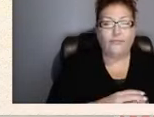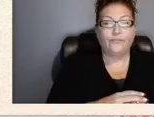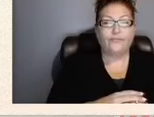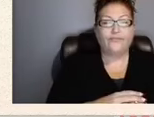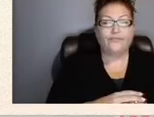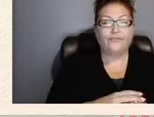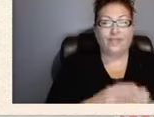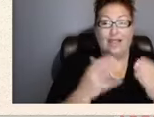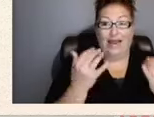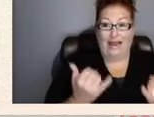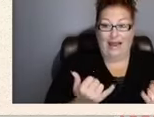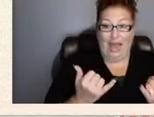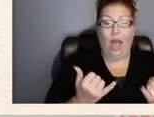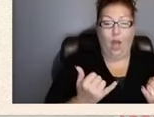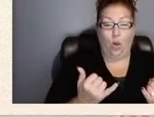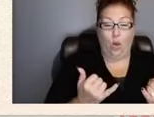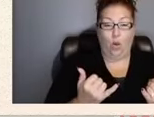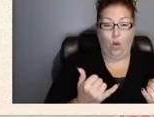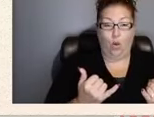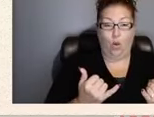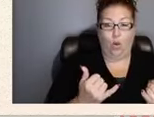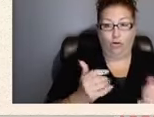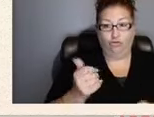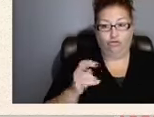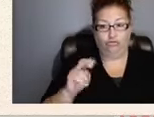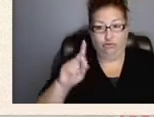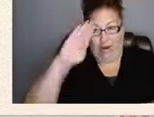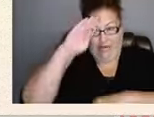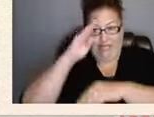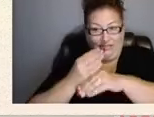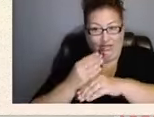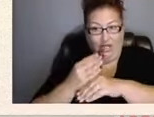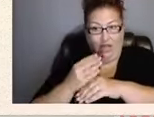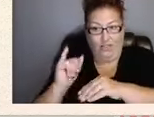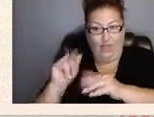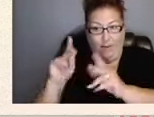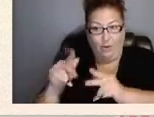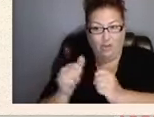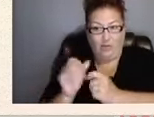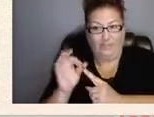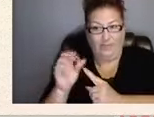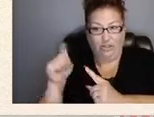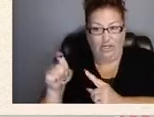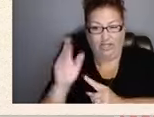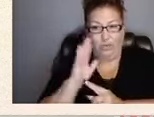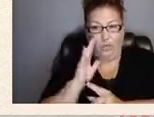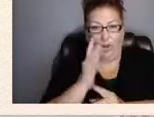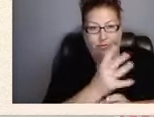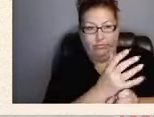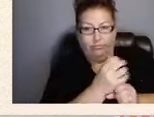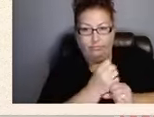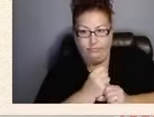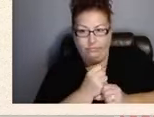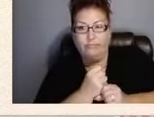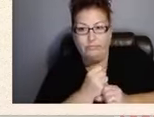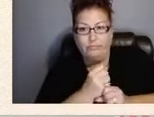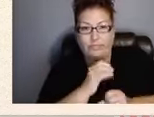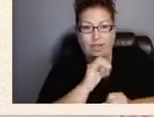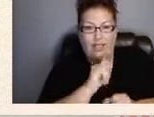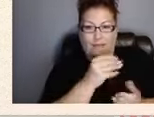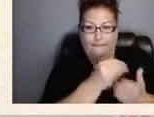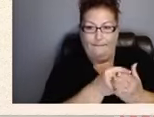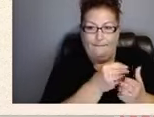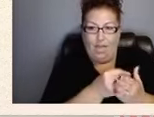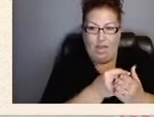now grandson, the individual with special needs, is going to receive the proceeds